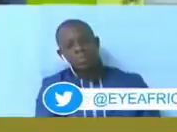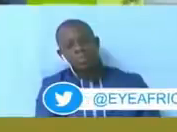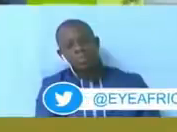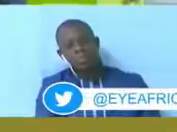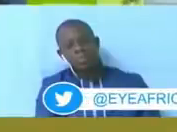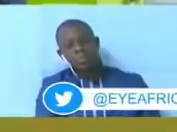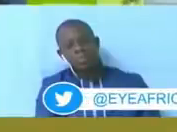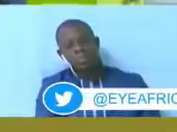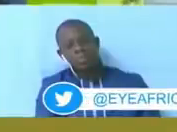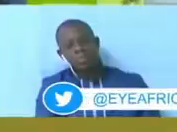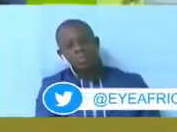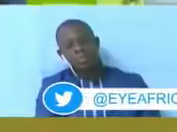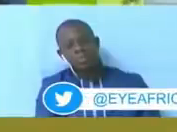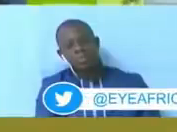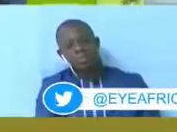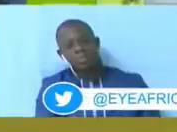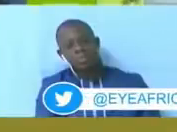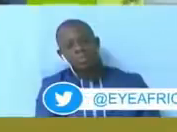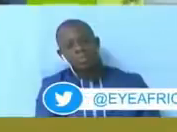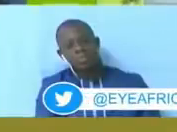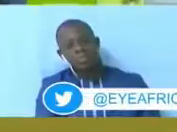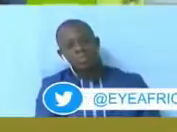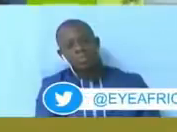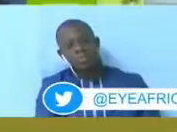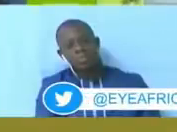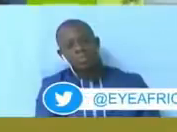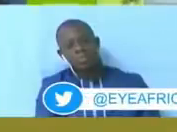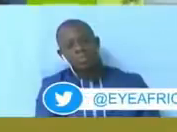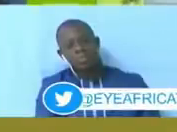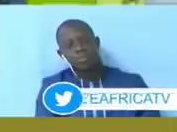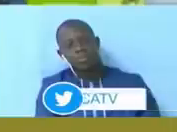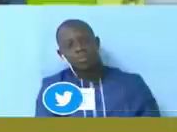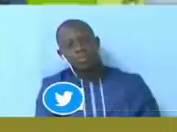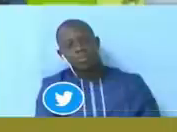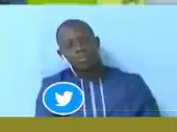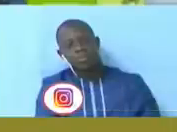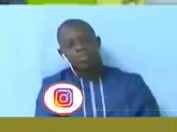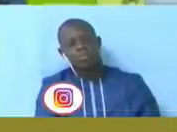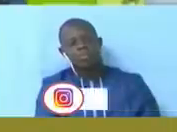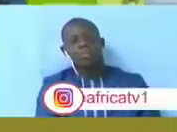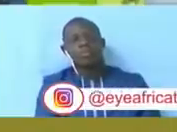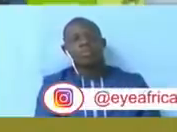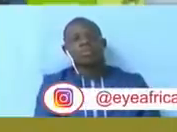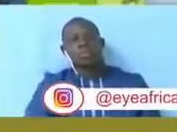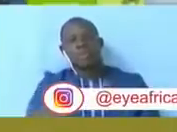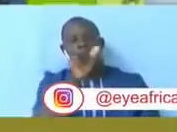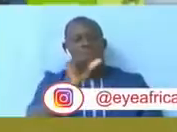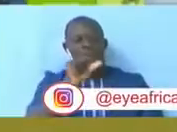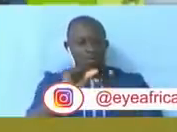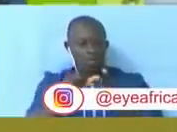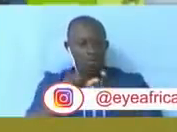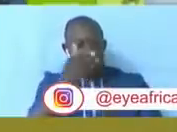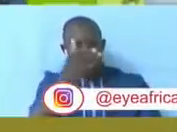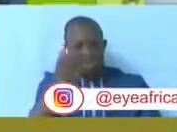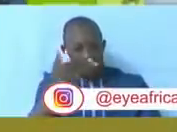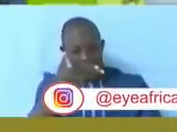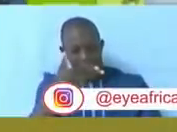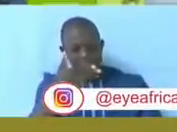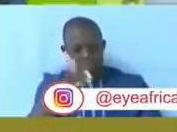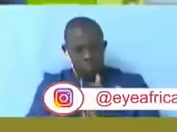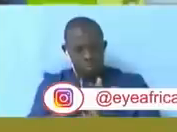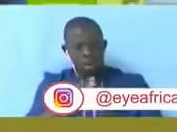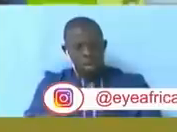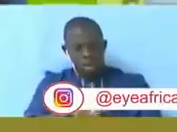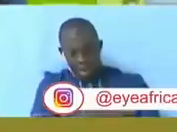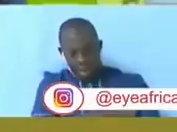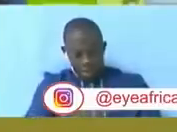falin. The criminal procedure code was amended 699 andun ku krumulu tamandi kiti bunda nyin